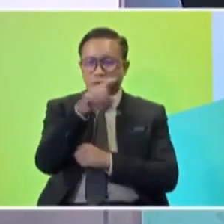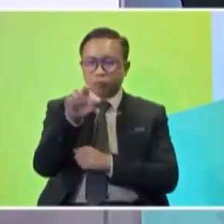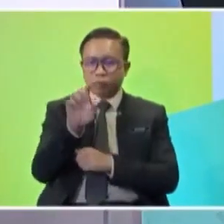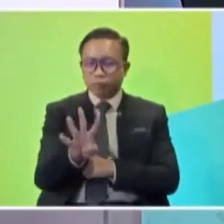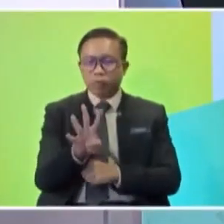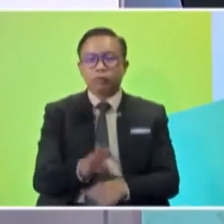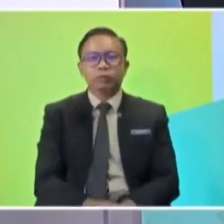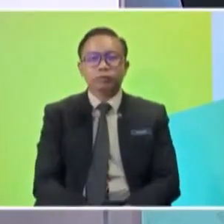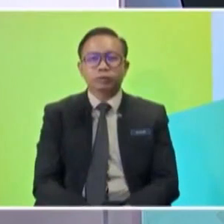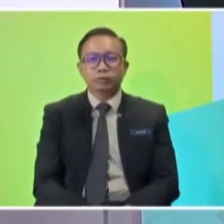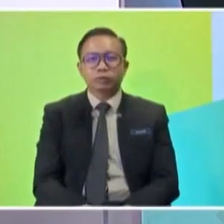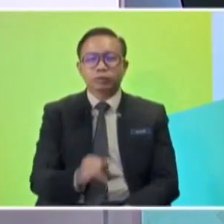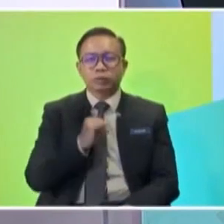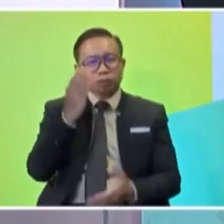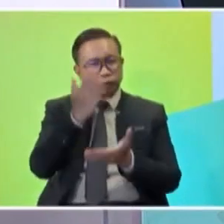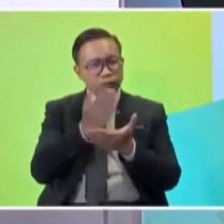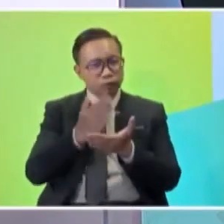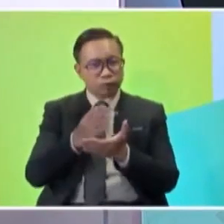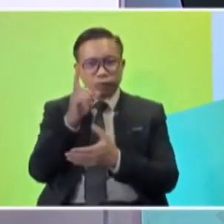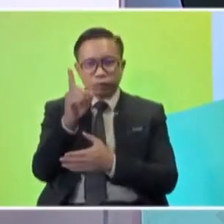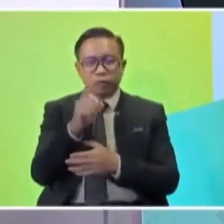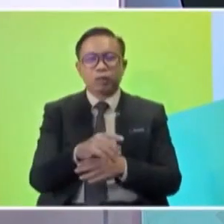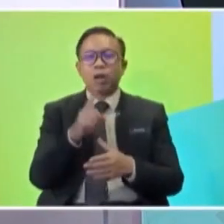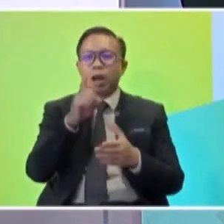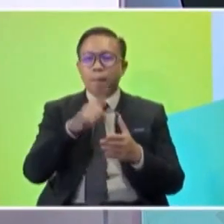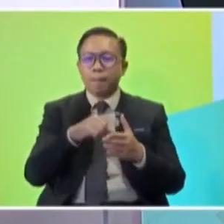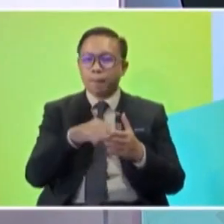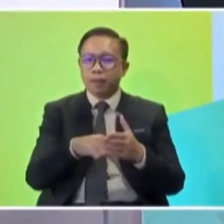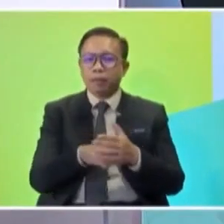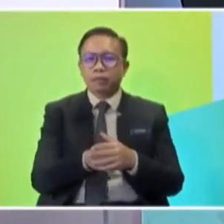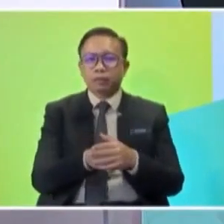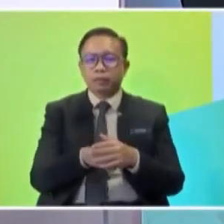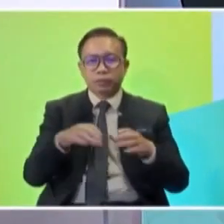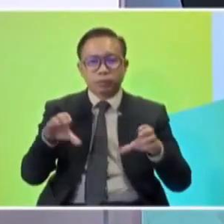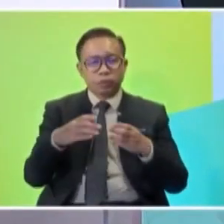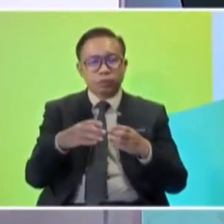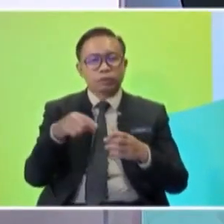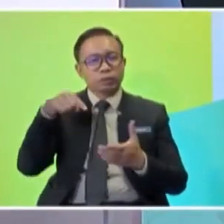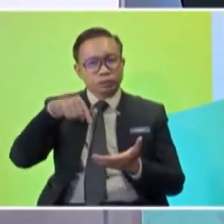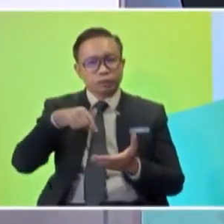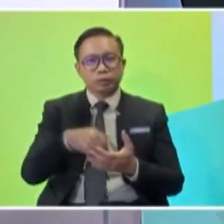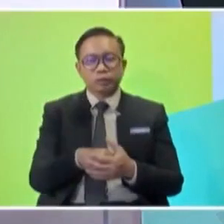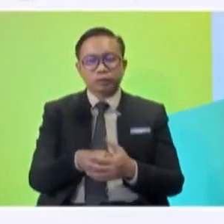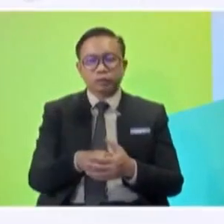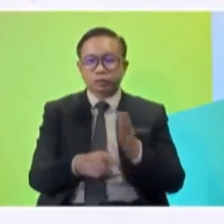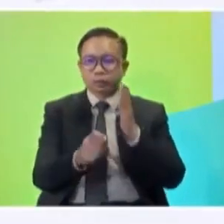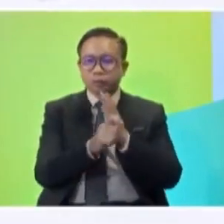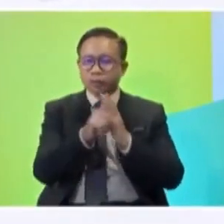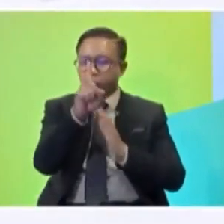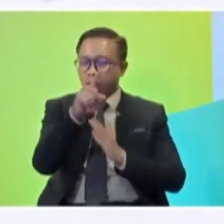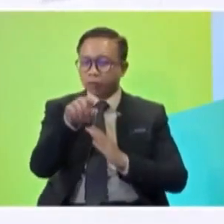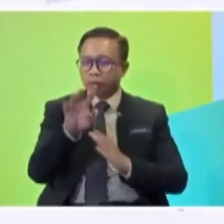1/4. So that I can cut it and make it 1. So whatever I do here, I must do it here. So if here I times with